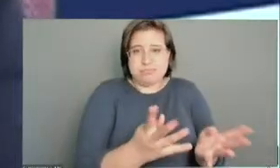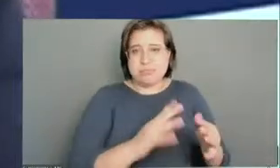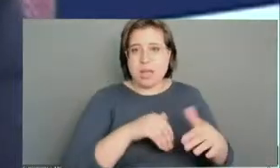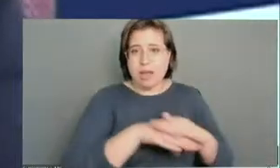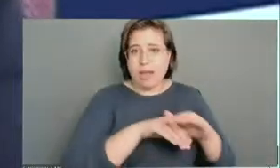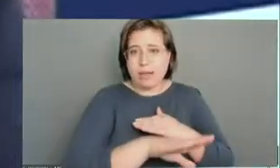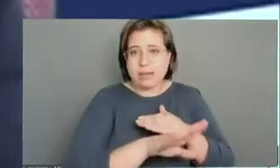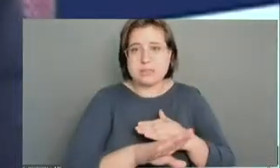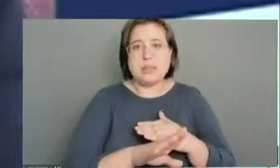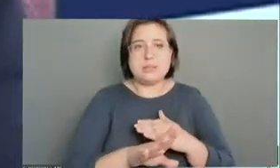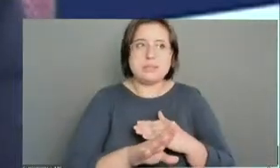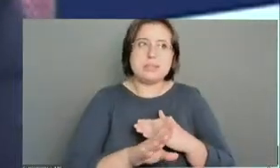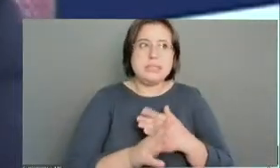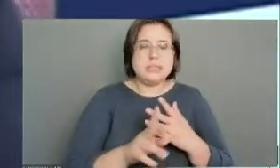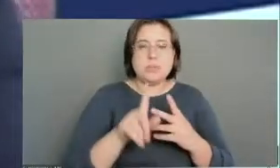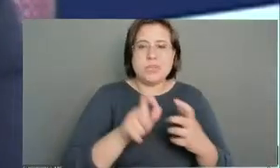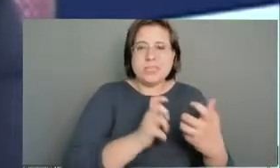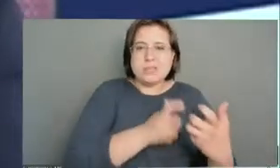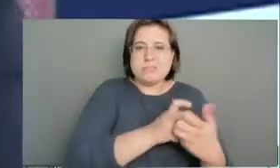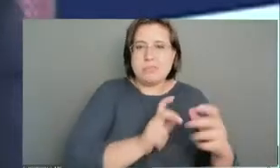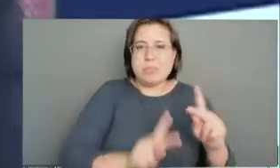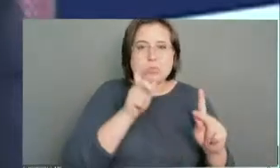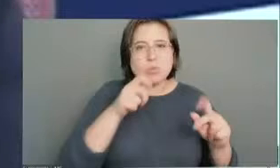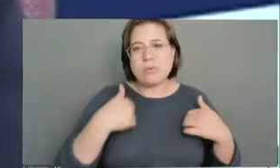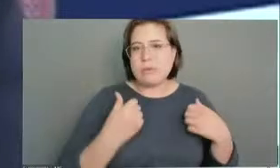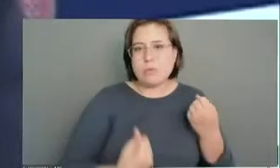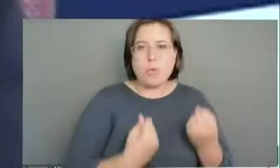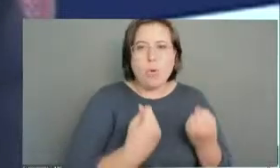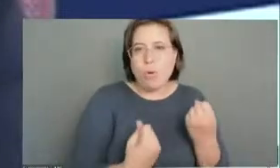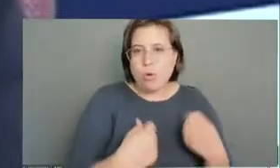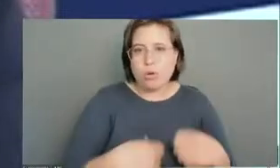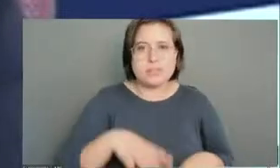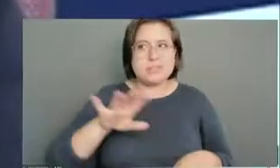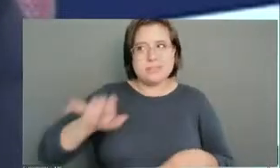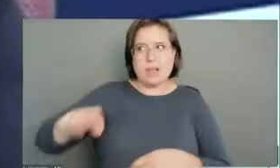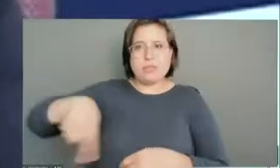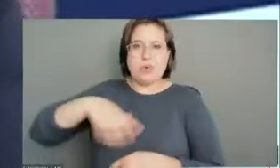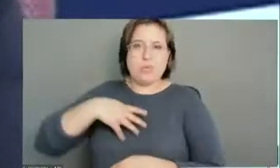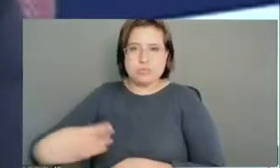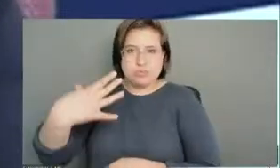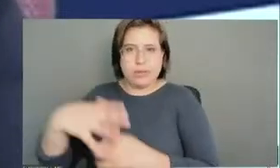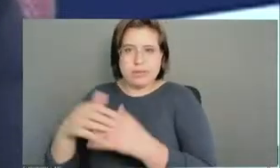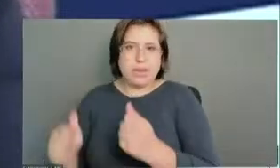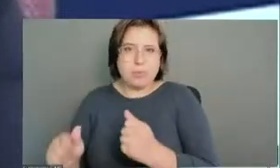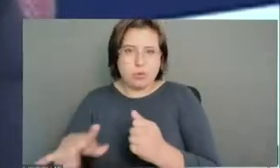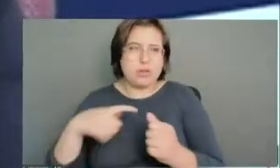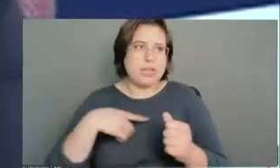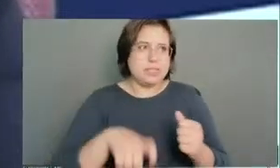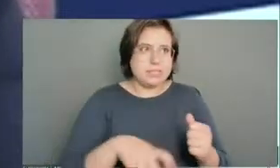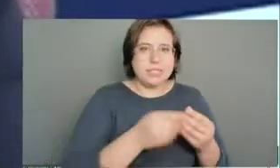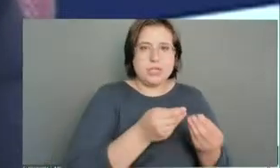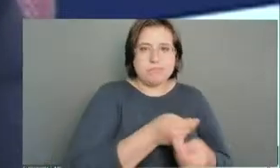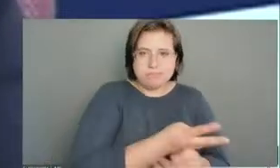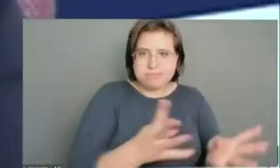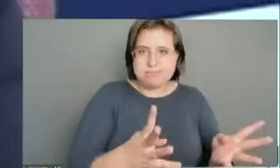vehicles. And as new testing technologies emerge, guaranteeing equitable access will be key.